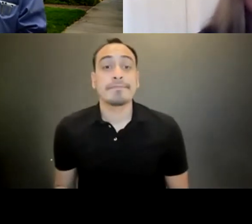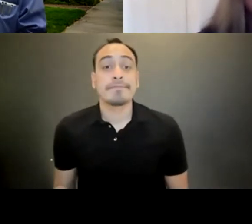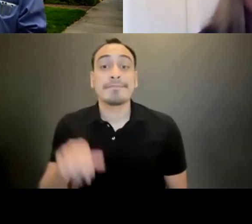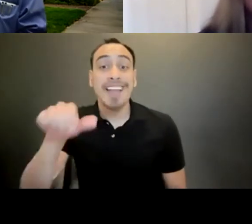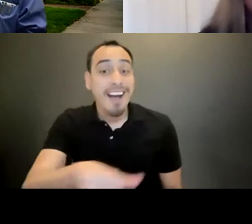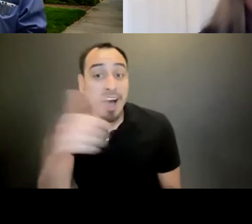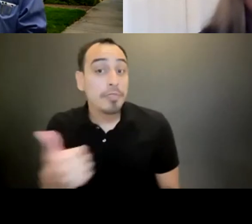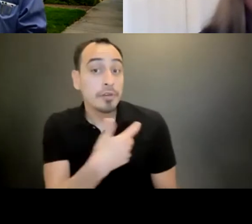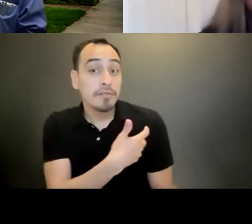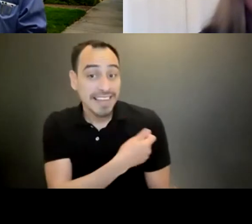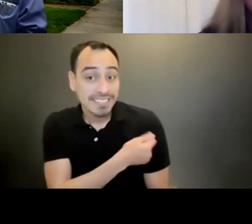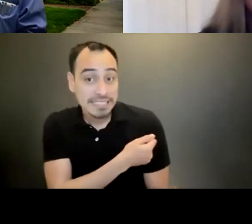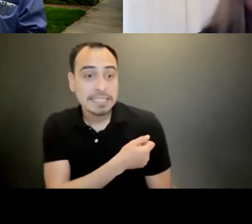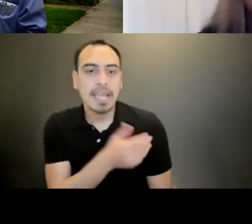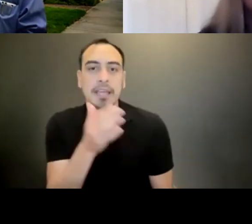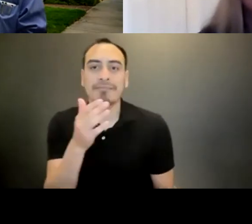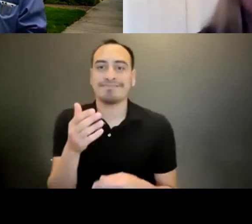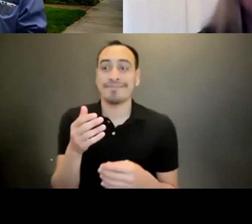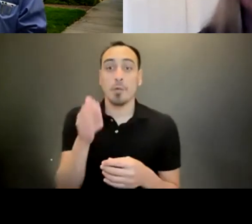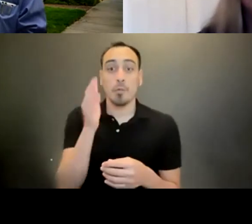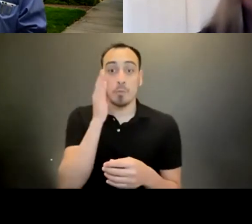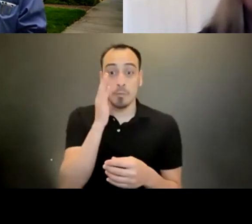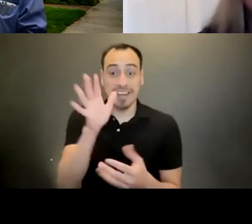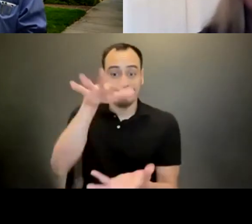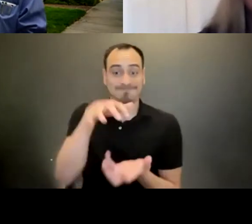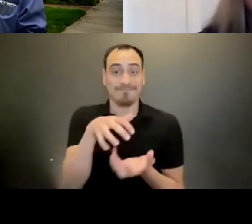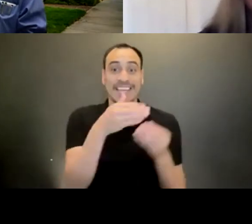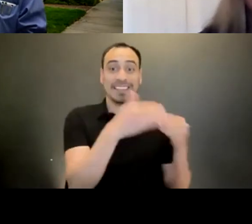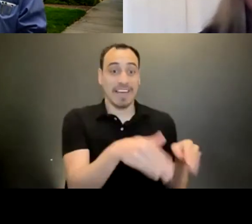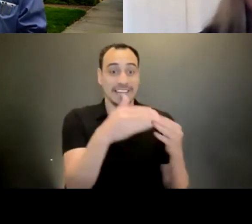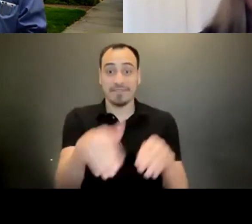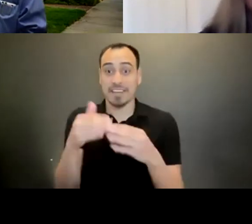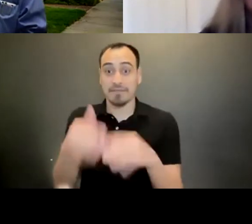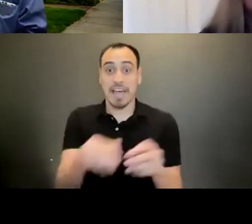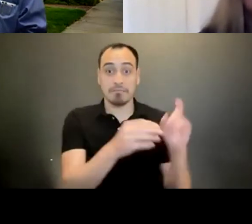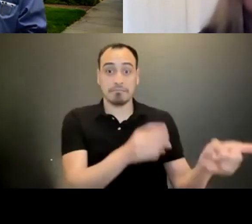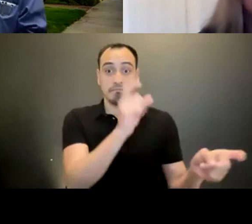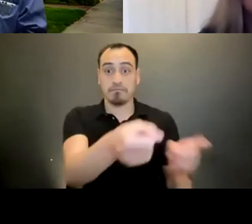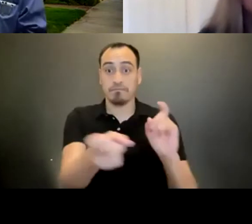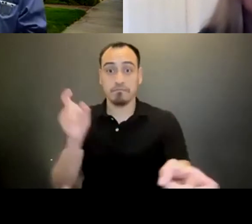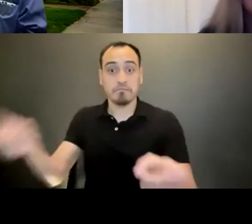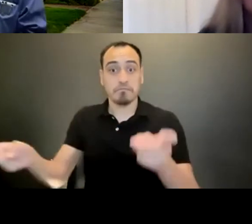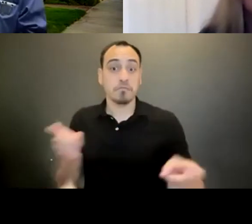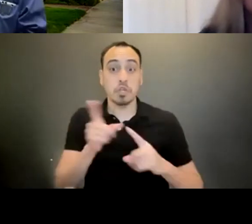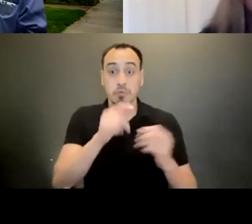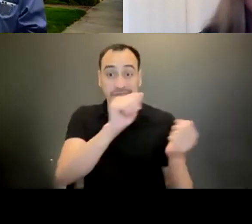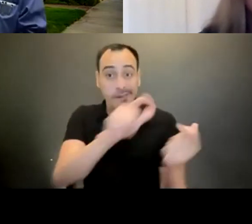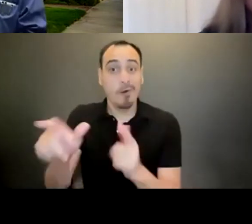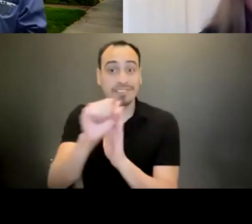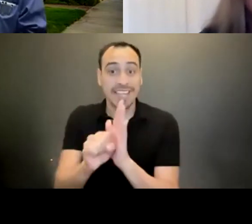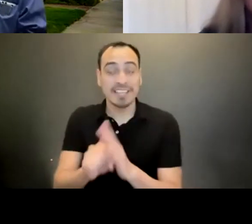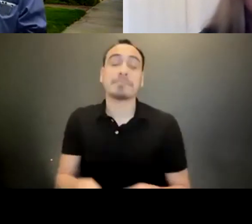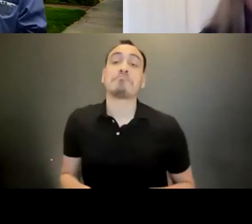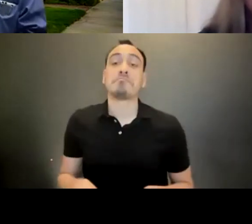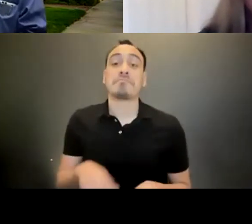up for each of the states based on population. And then at the state level, say for